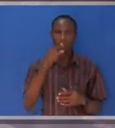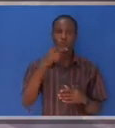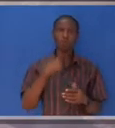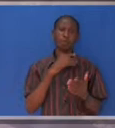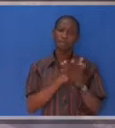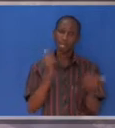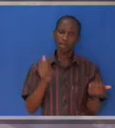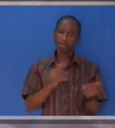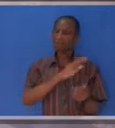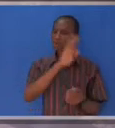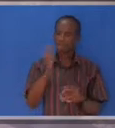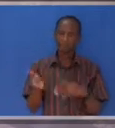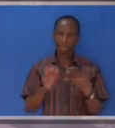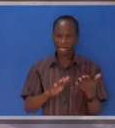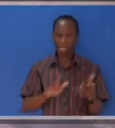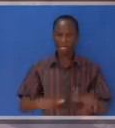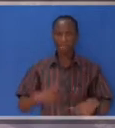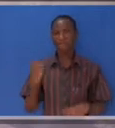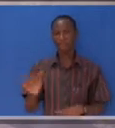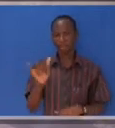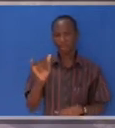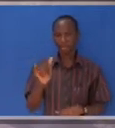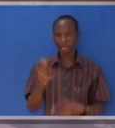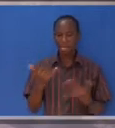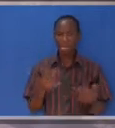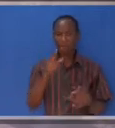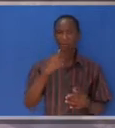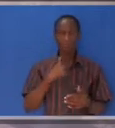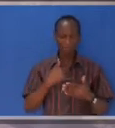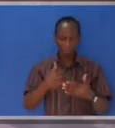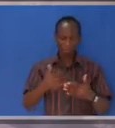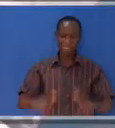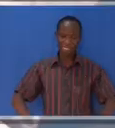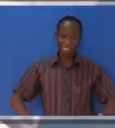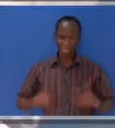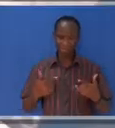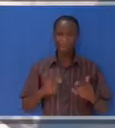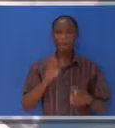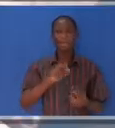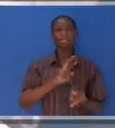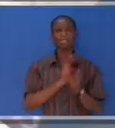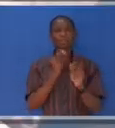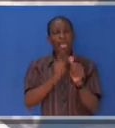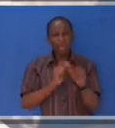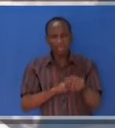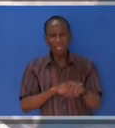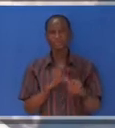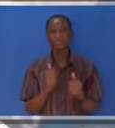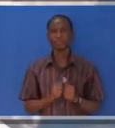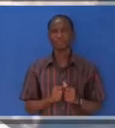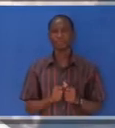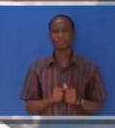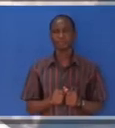edu yeti ase, na mmoje di emu afresani, esese ye sakra. Nti Jesus